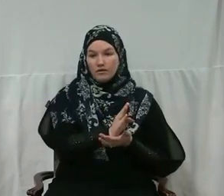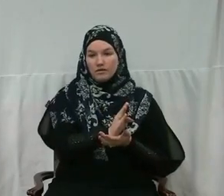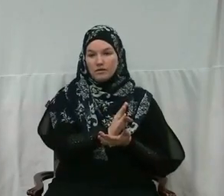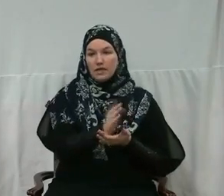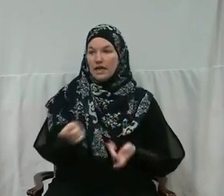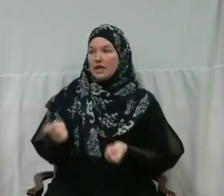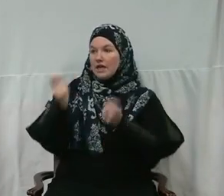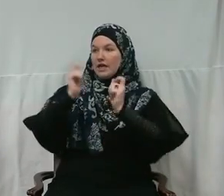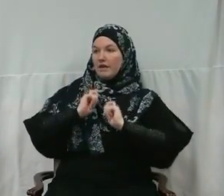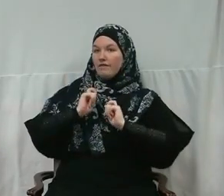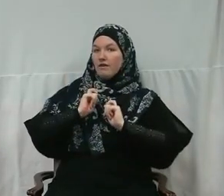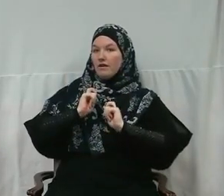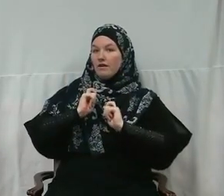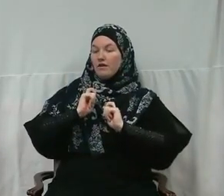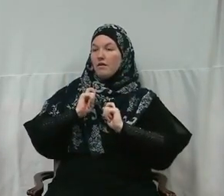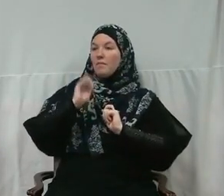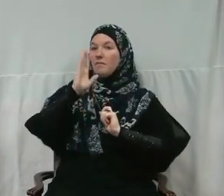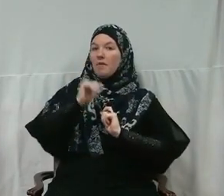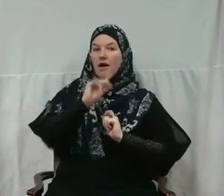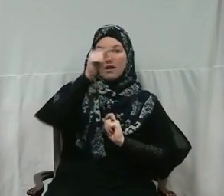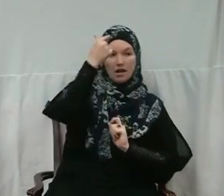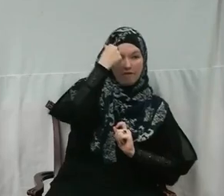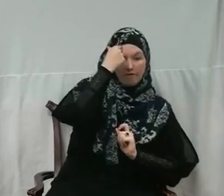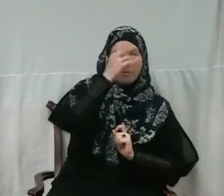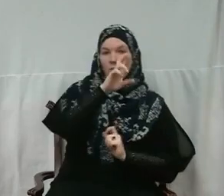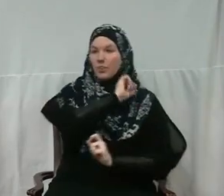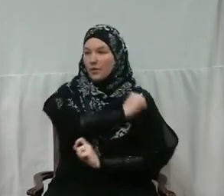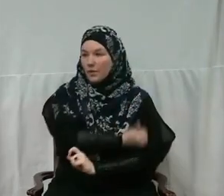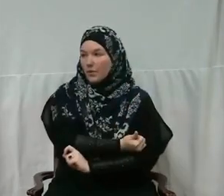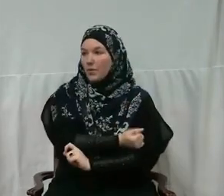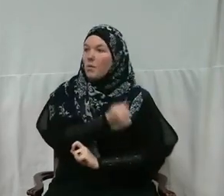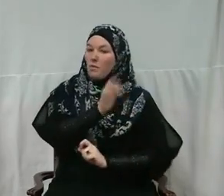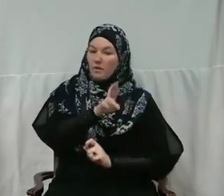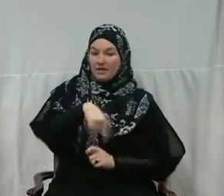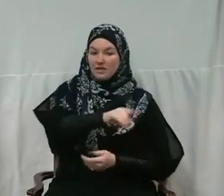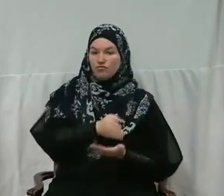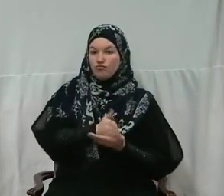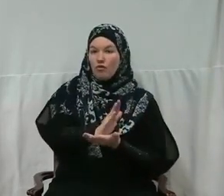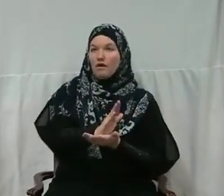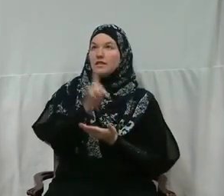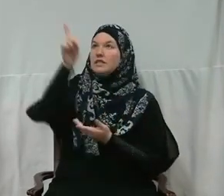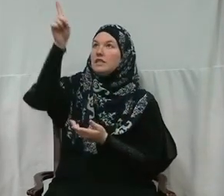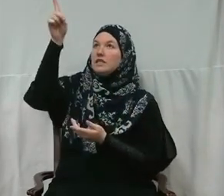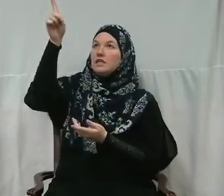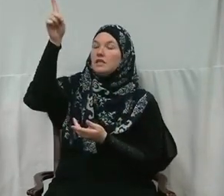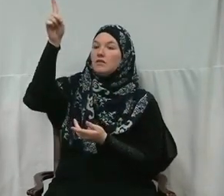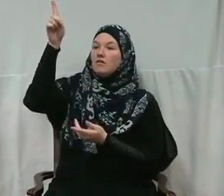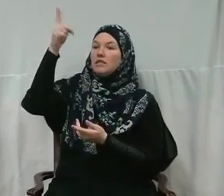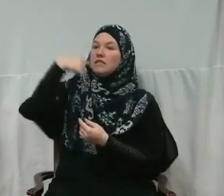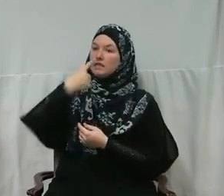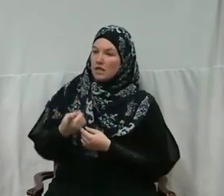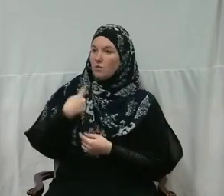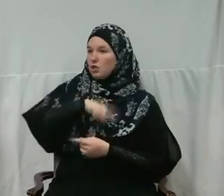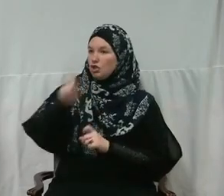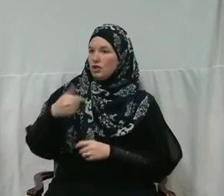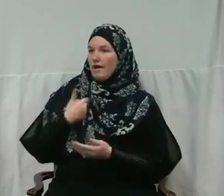us by governments or authority, or are they divinely dictated given